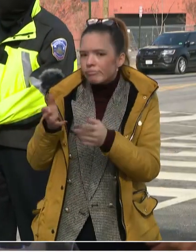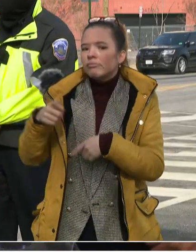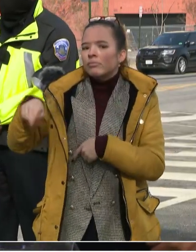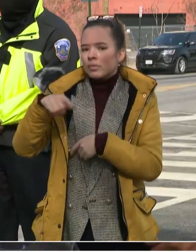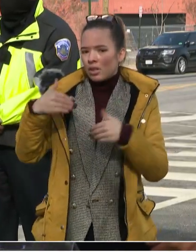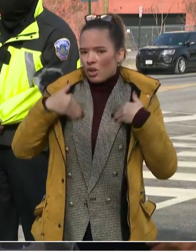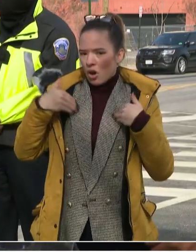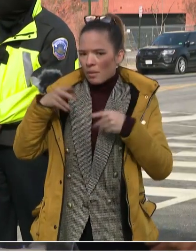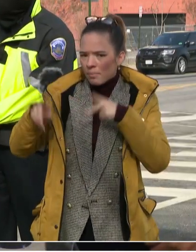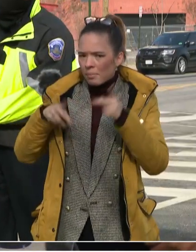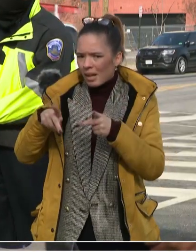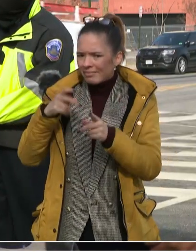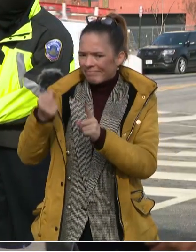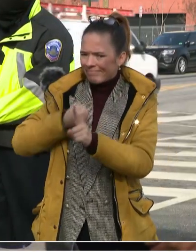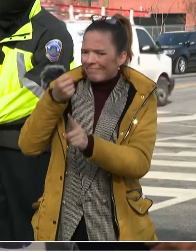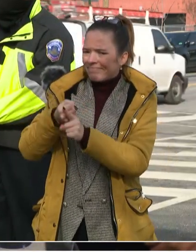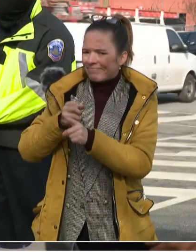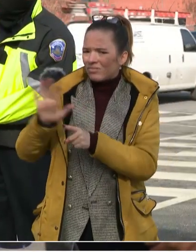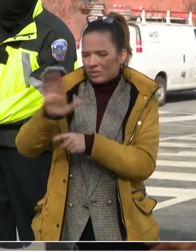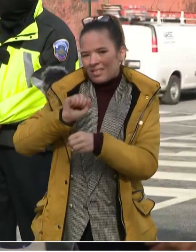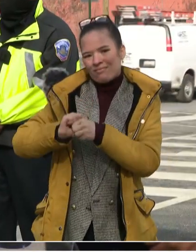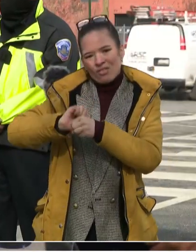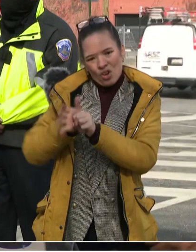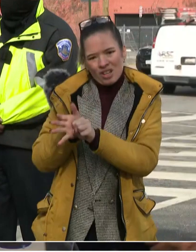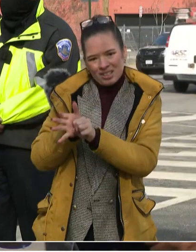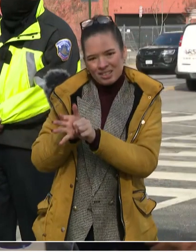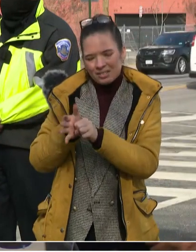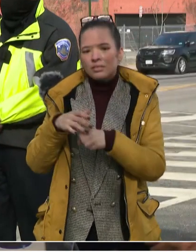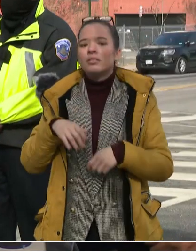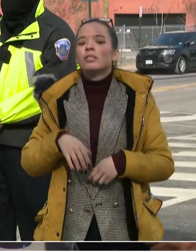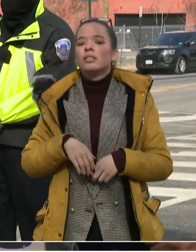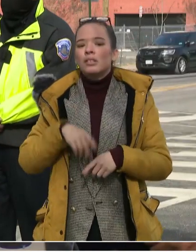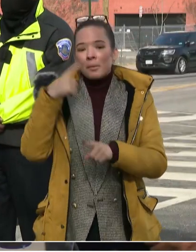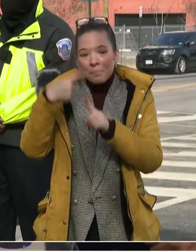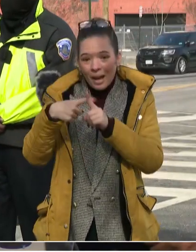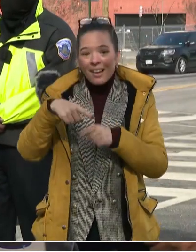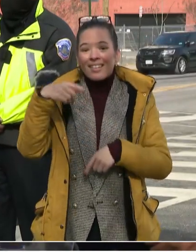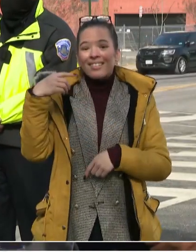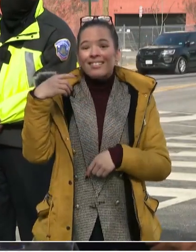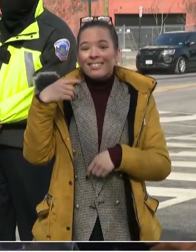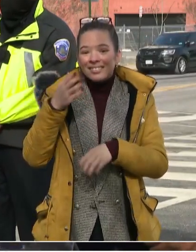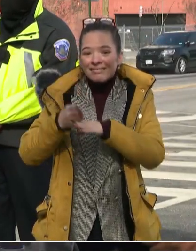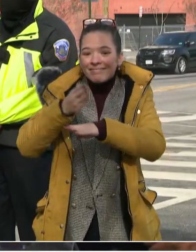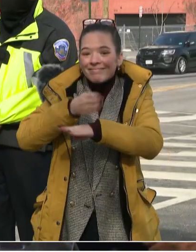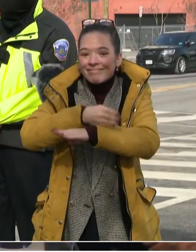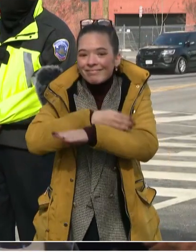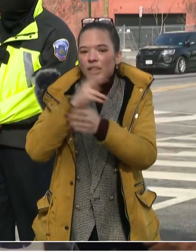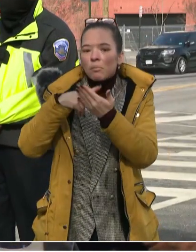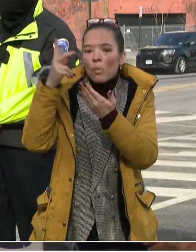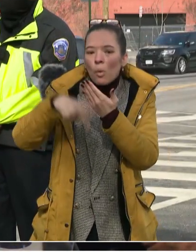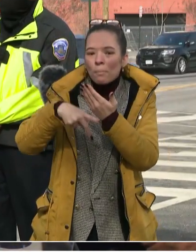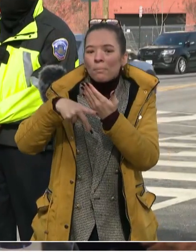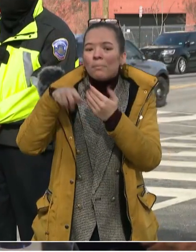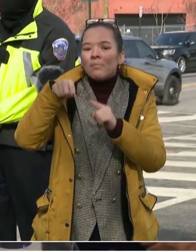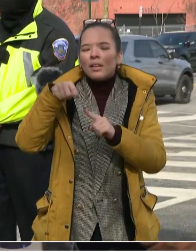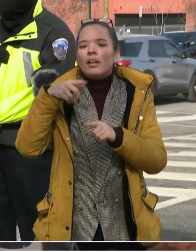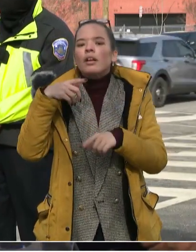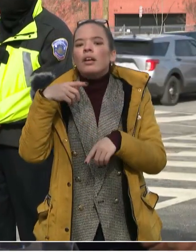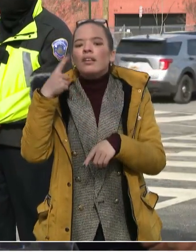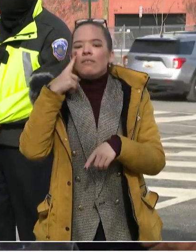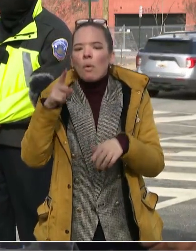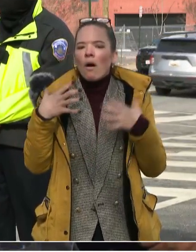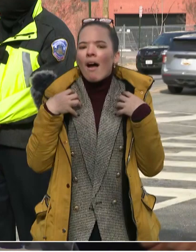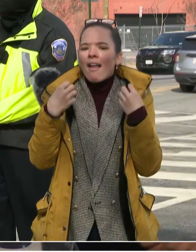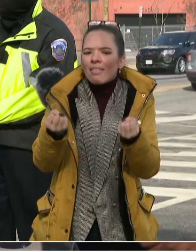pandemic. The Alsobrooks Summer Passport Experience and our Summer Youth Enrichment Program provided our children healthy, constructive outlets